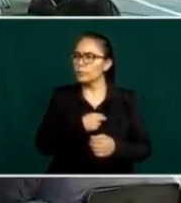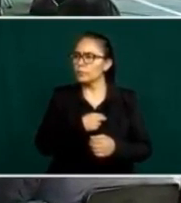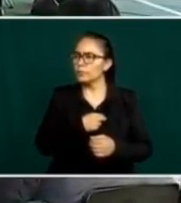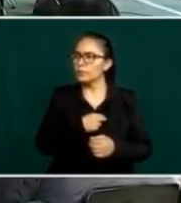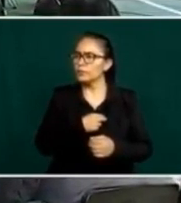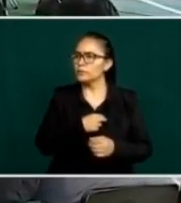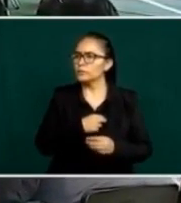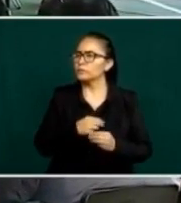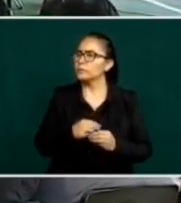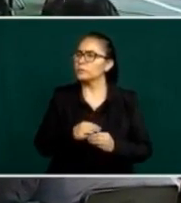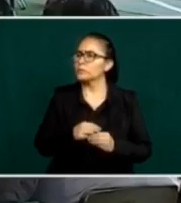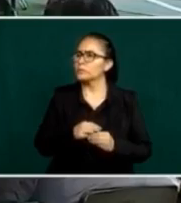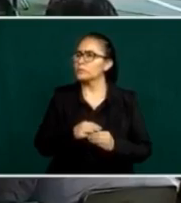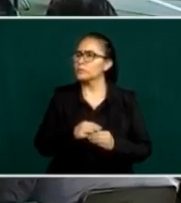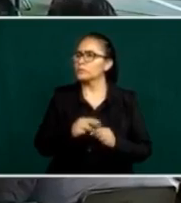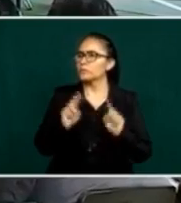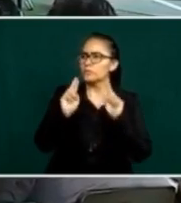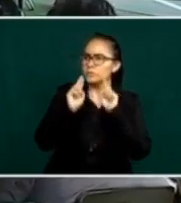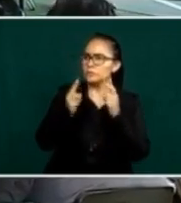From